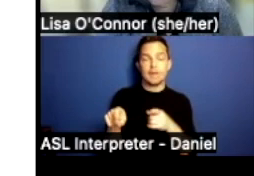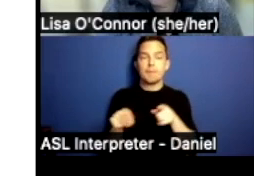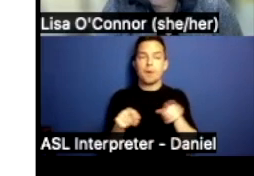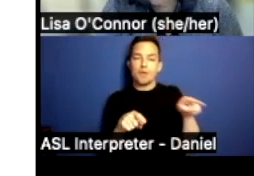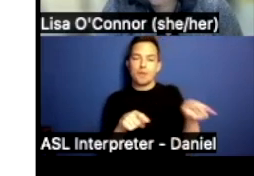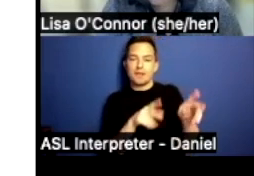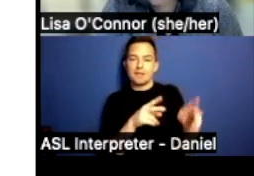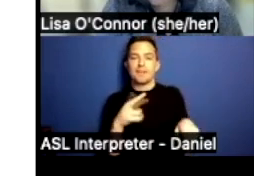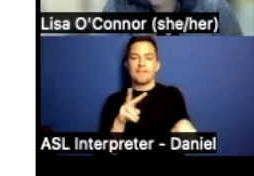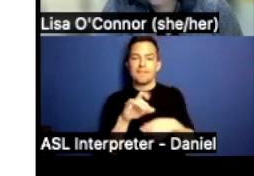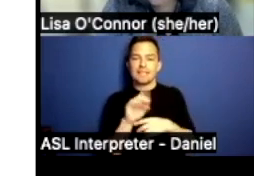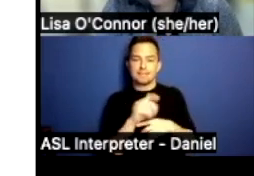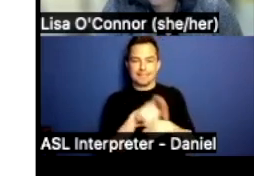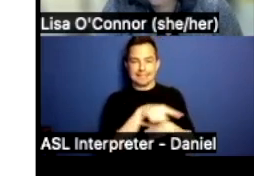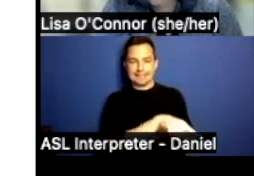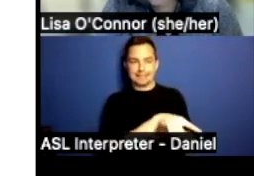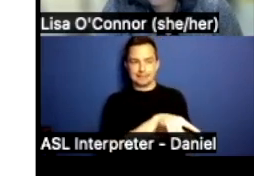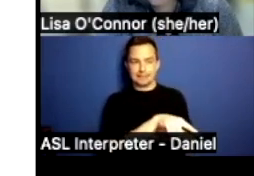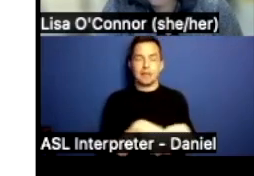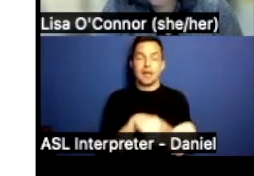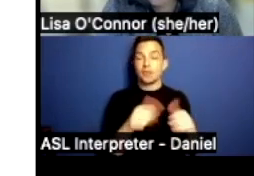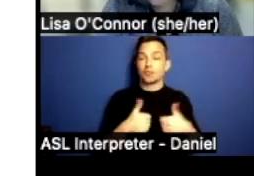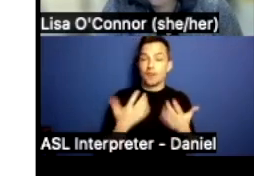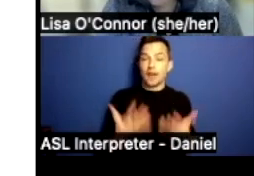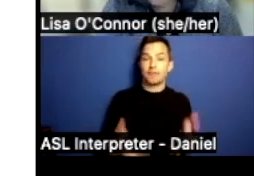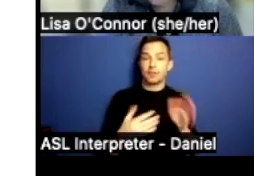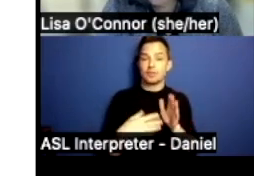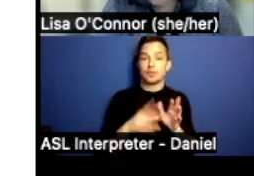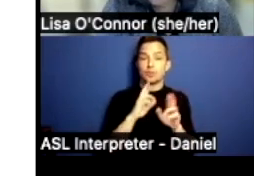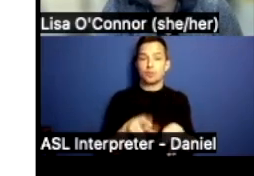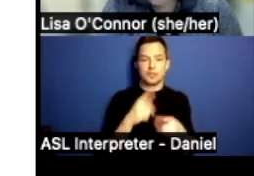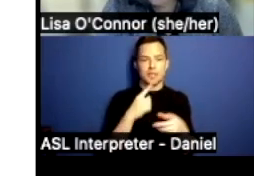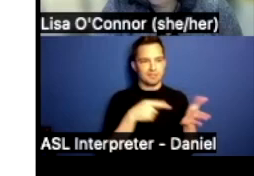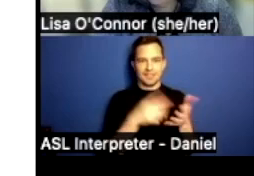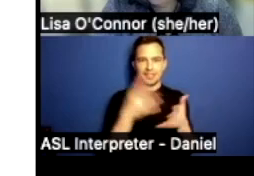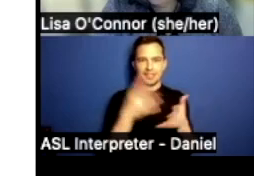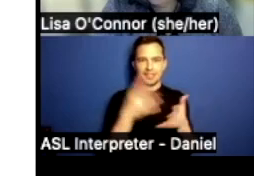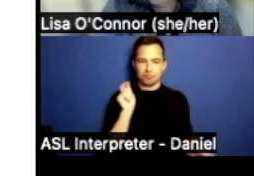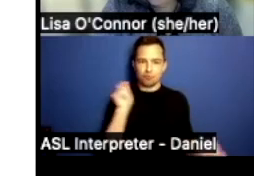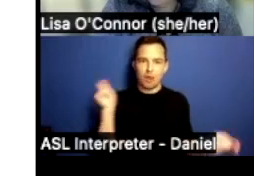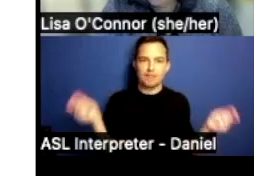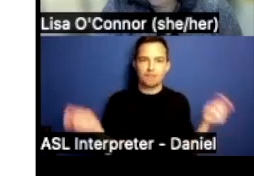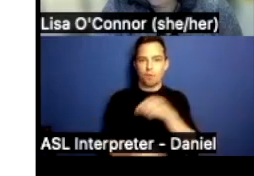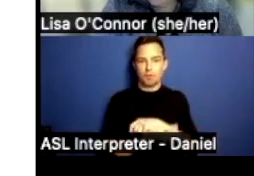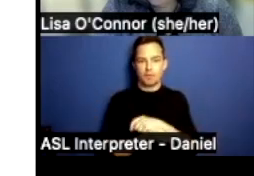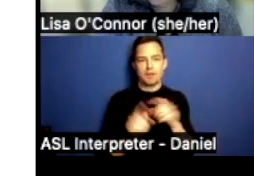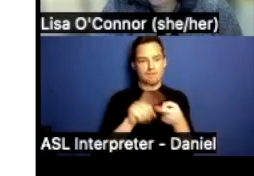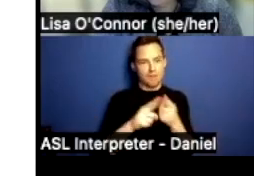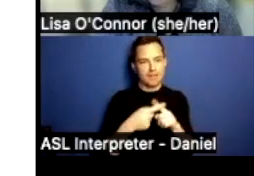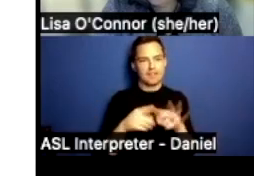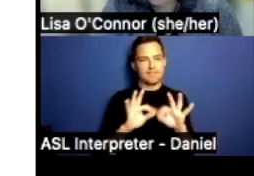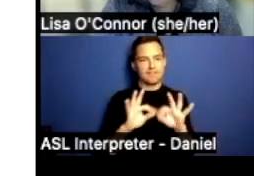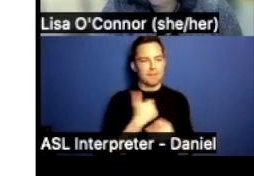And survivors described in really glowing terms how transformative it was when a friend or family member listened